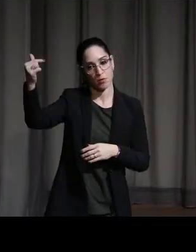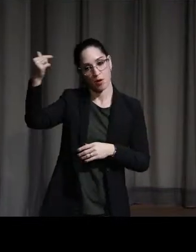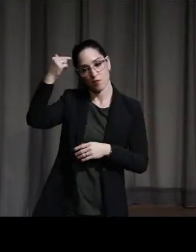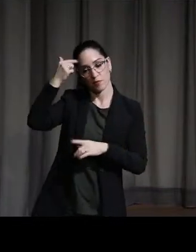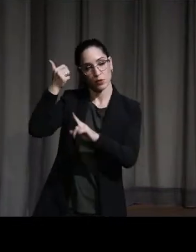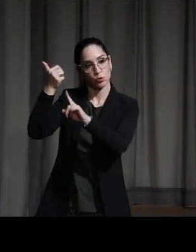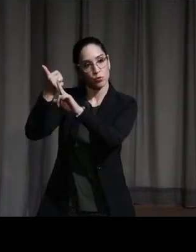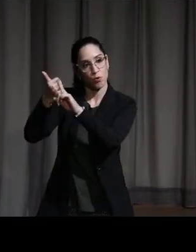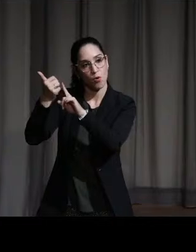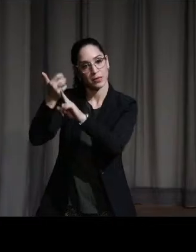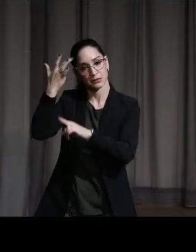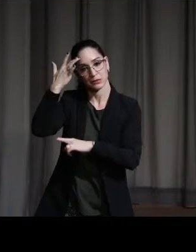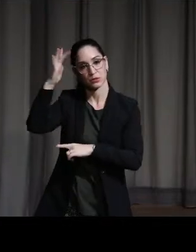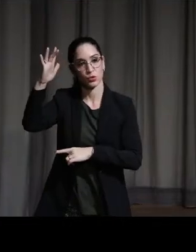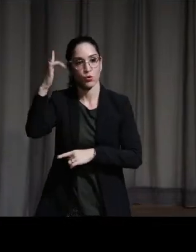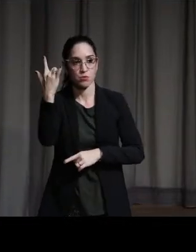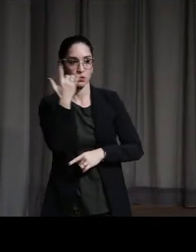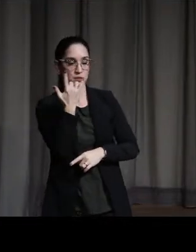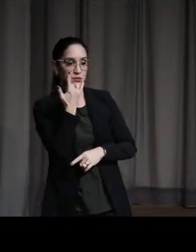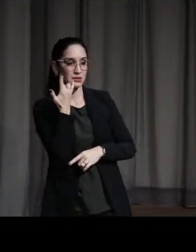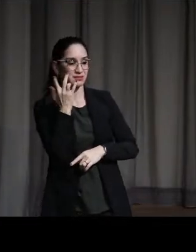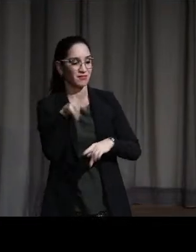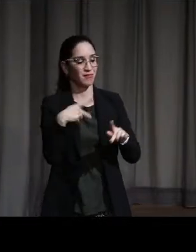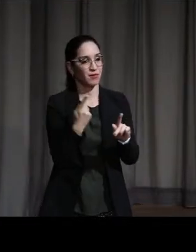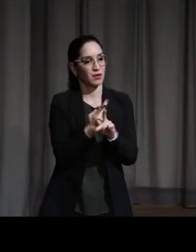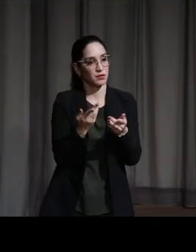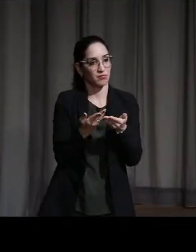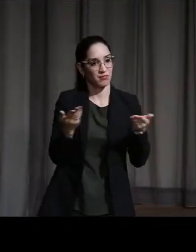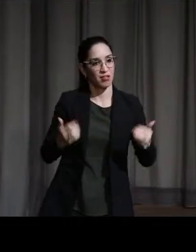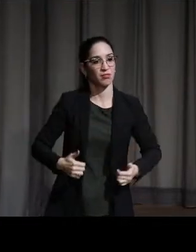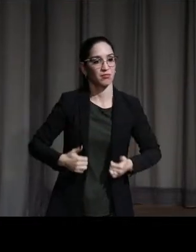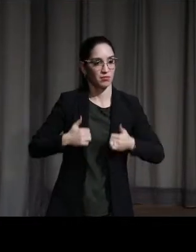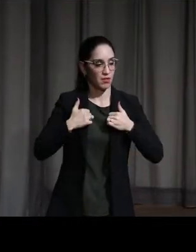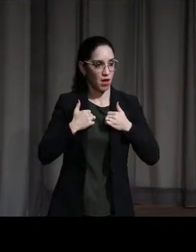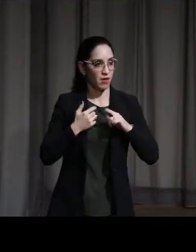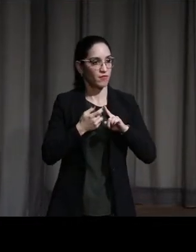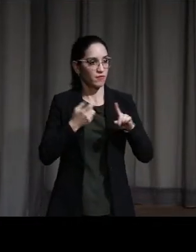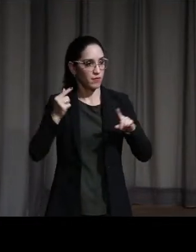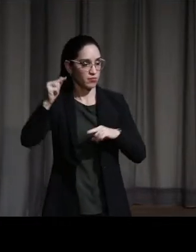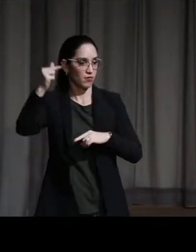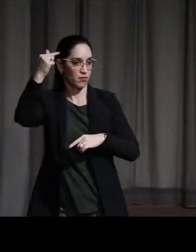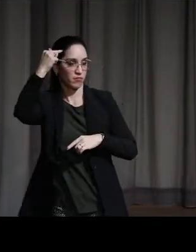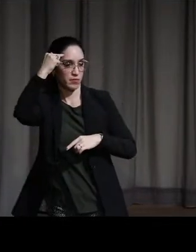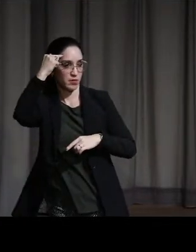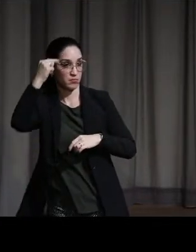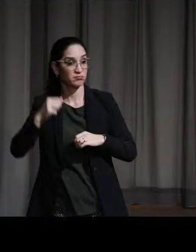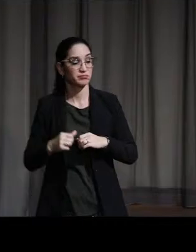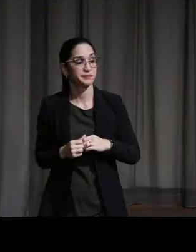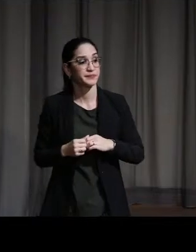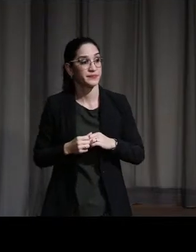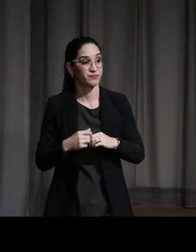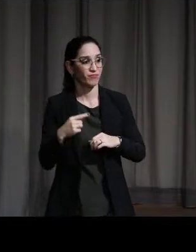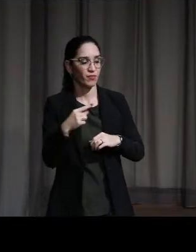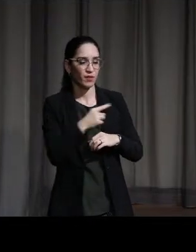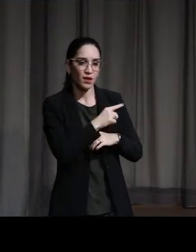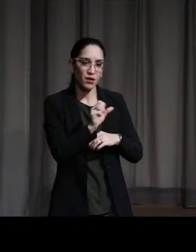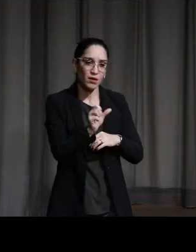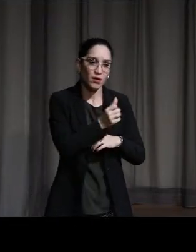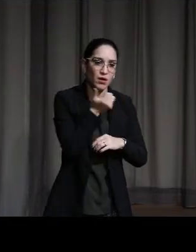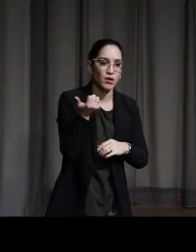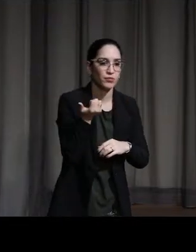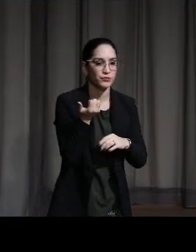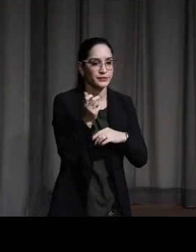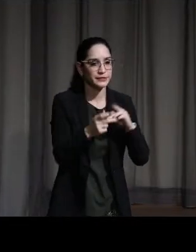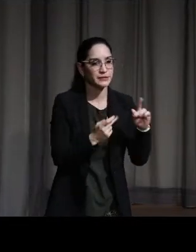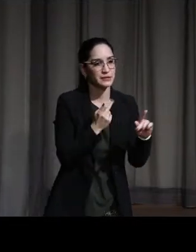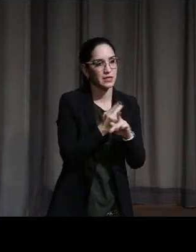the original sin that artists and intellectuals of our country have is that they have never been sufficiently revolutionary, which is another kind of very stark,